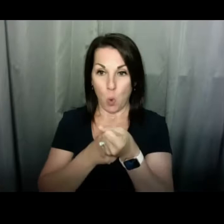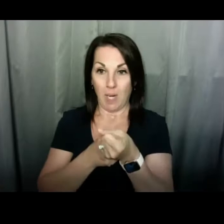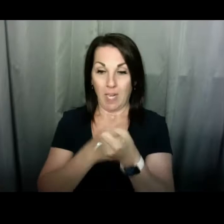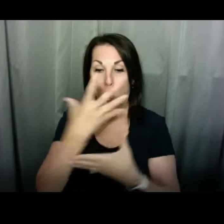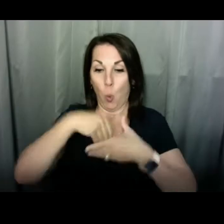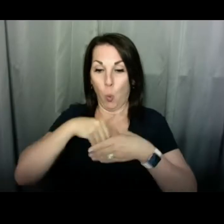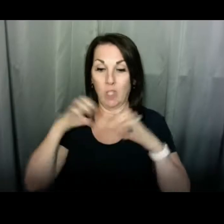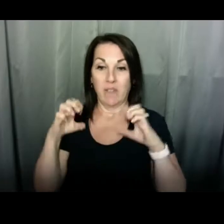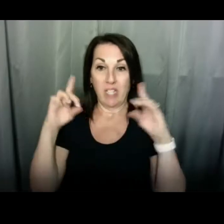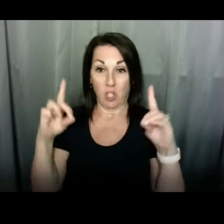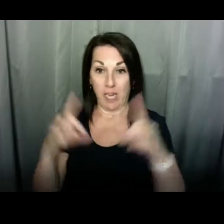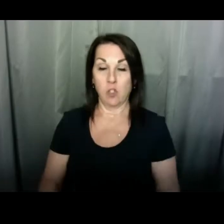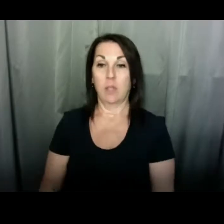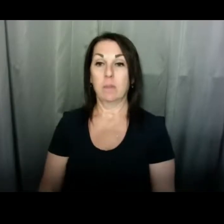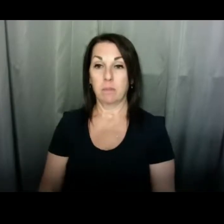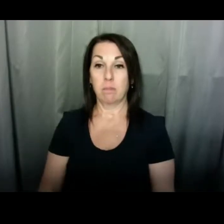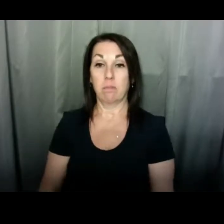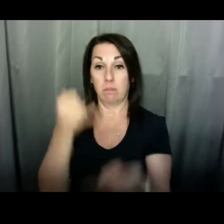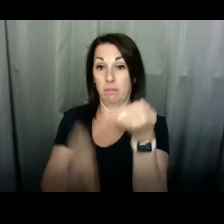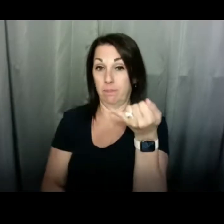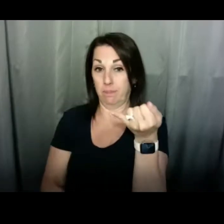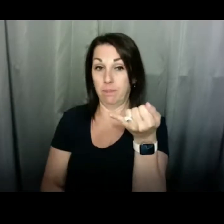inclusive education. And finally,